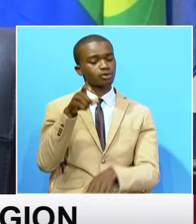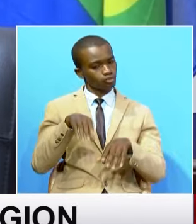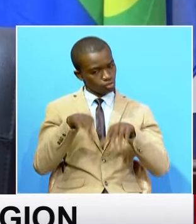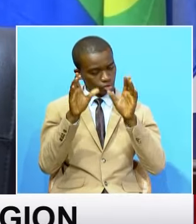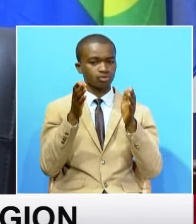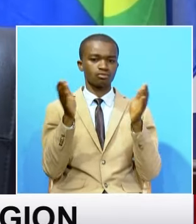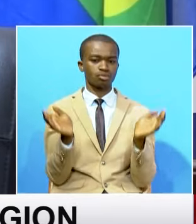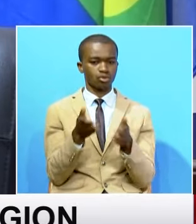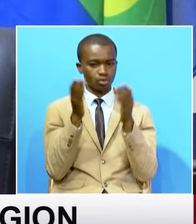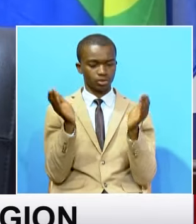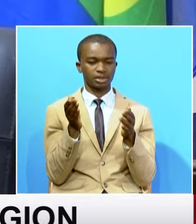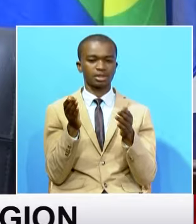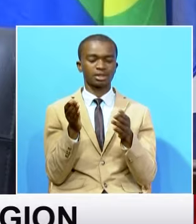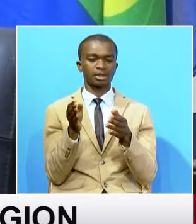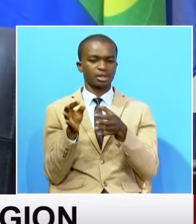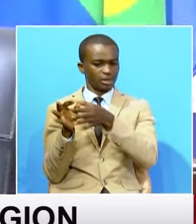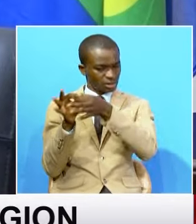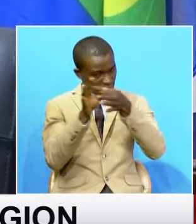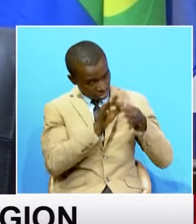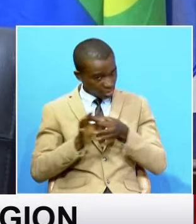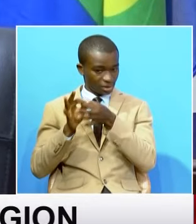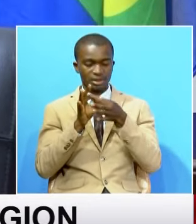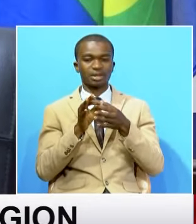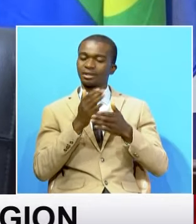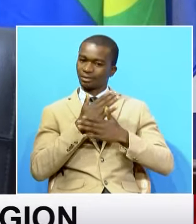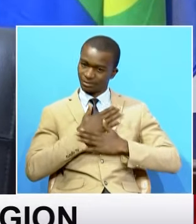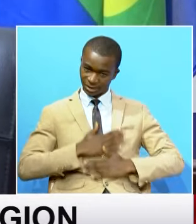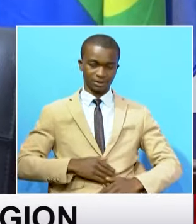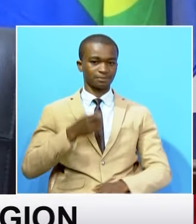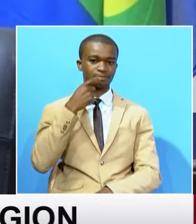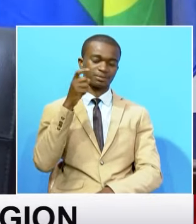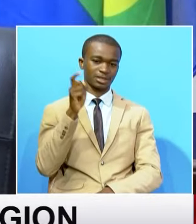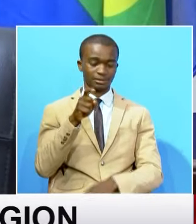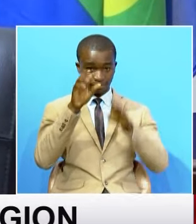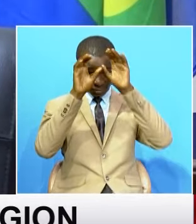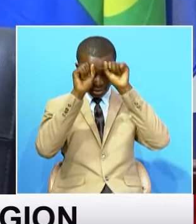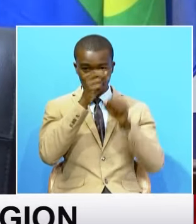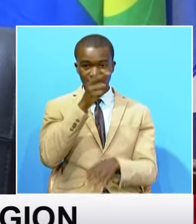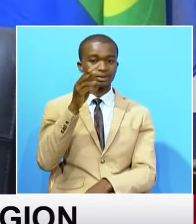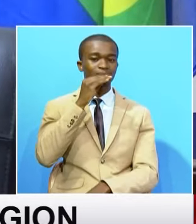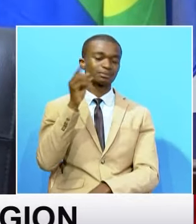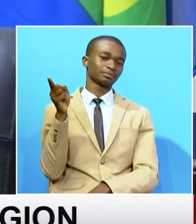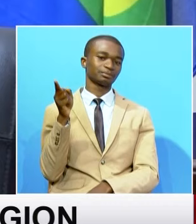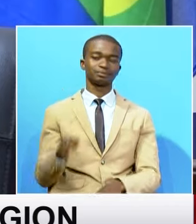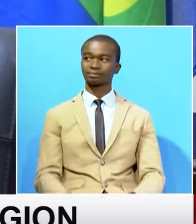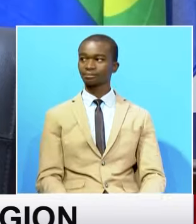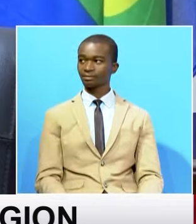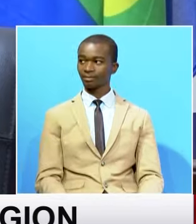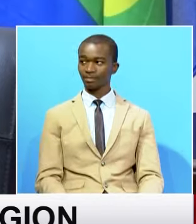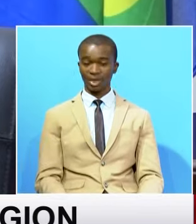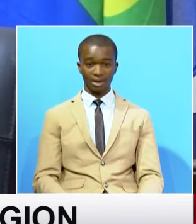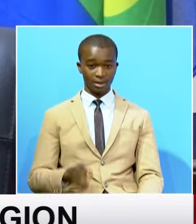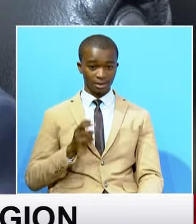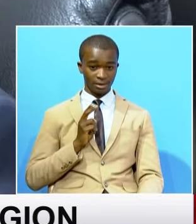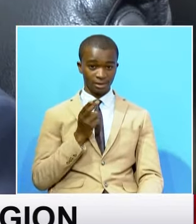region. A lot of work to be done in the difficult areas within our member states. Executive Secretary has covered these